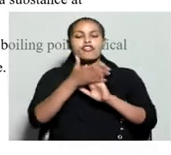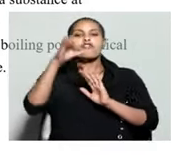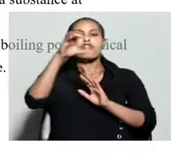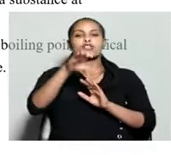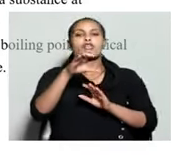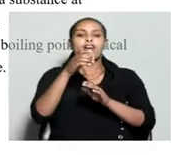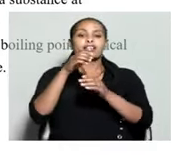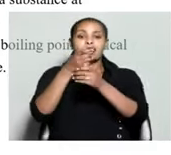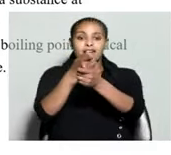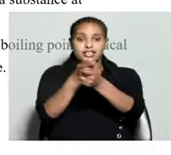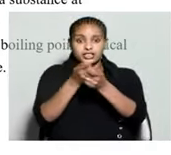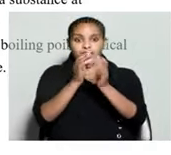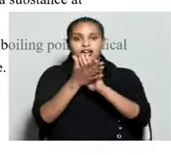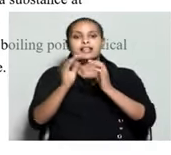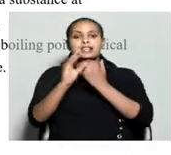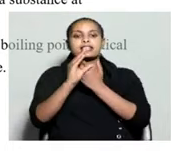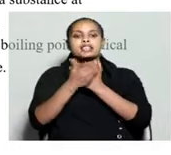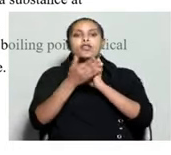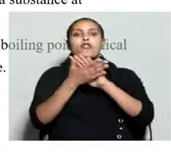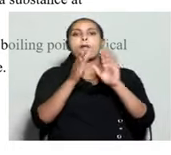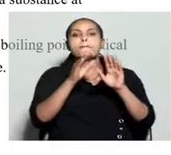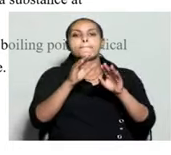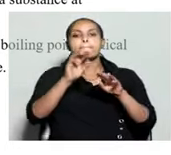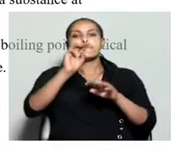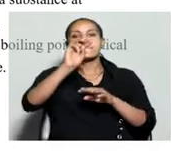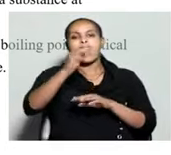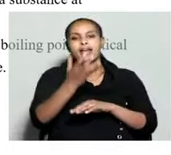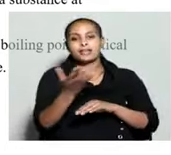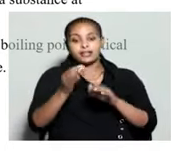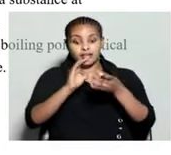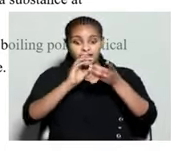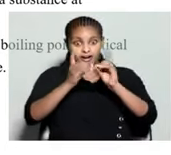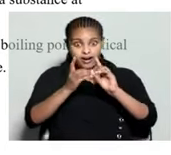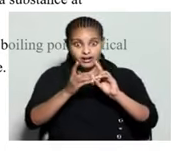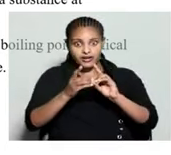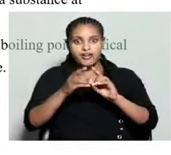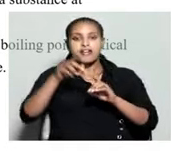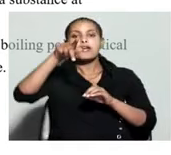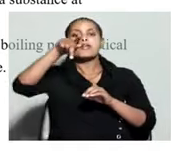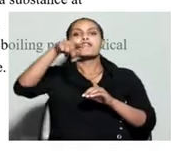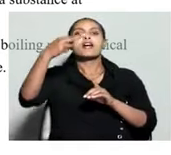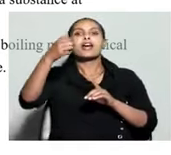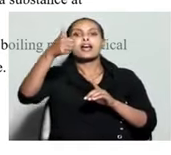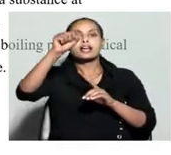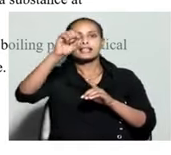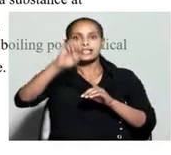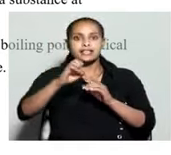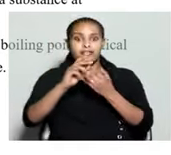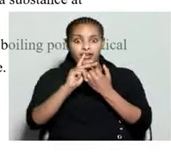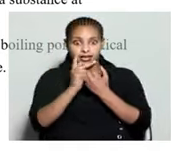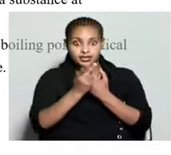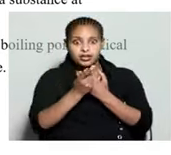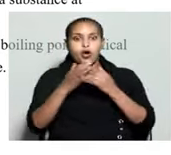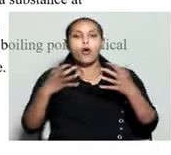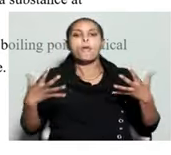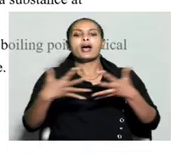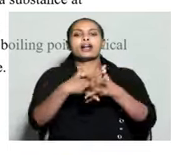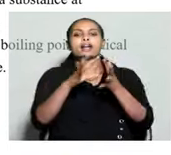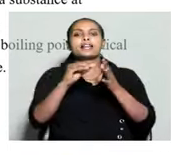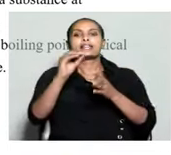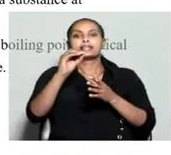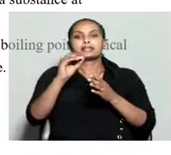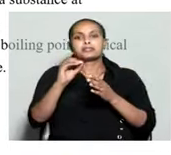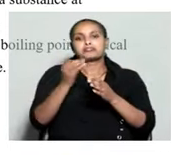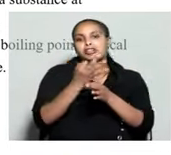of attraction and states of matter, define phase, components and